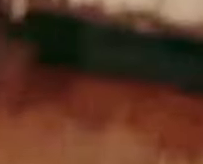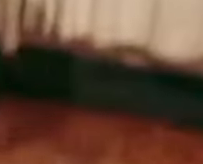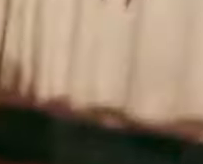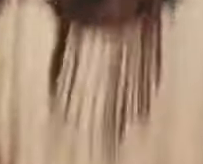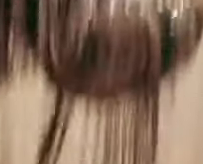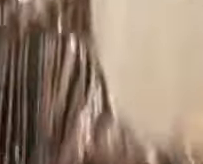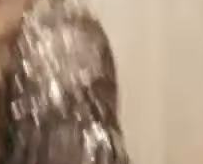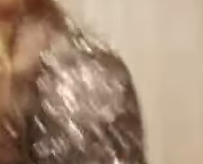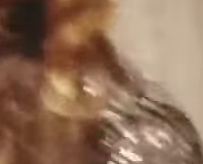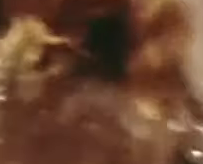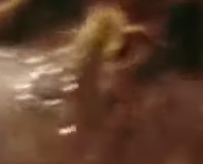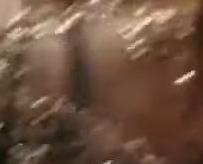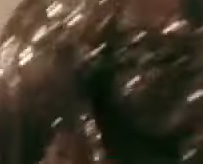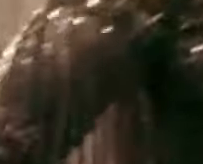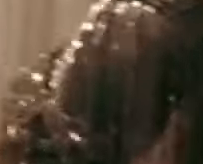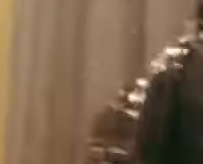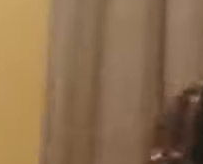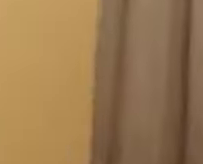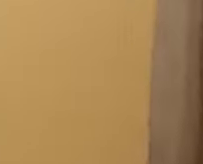shauri yako.